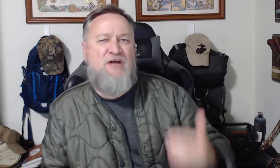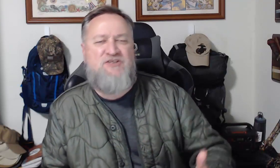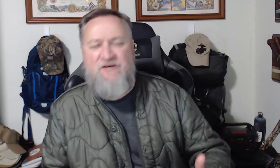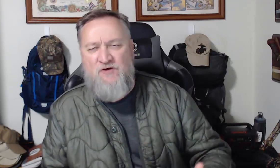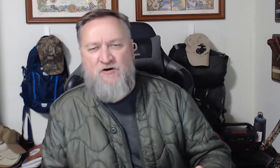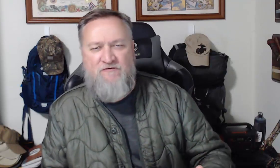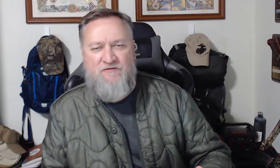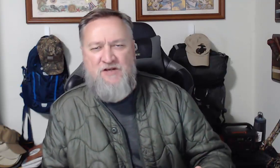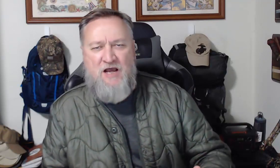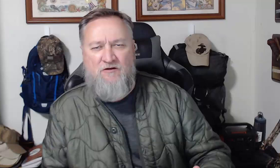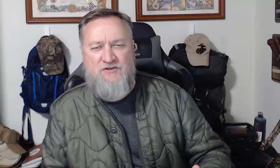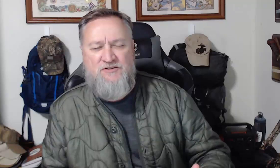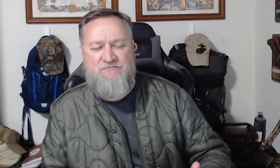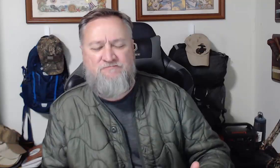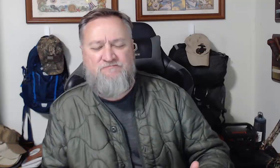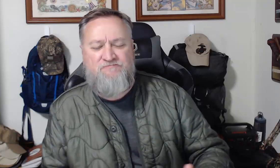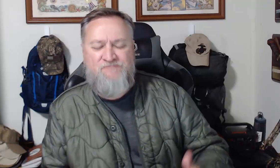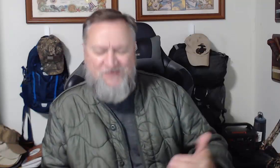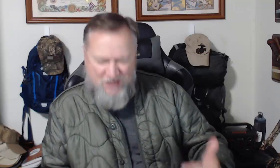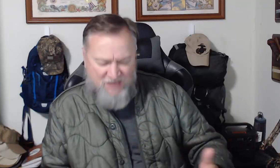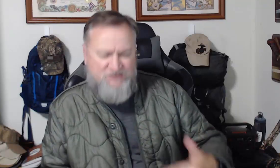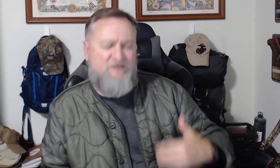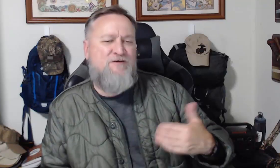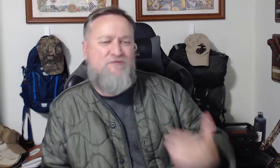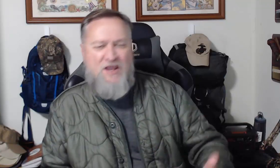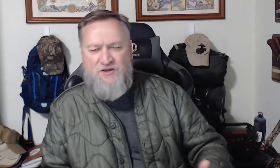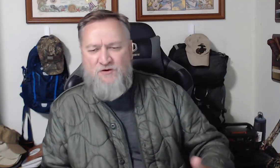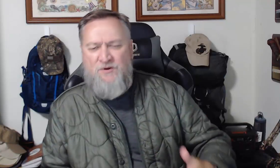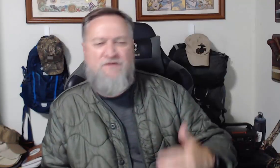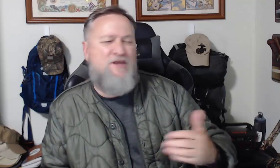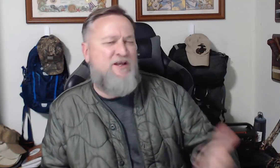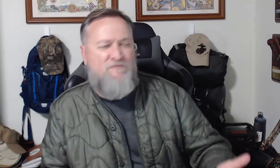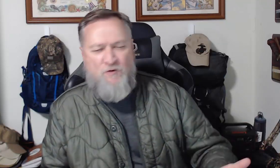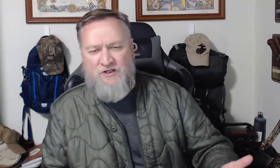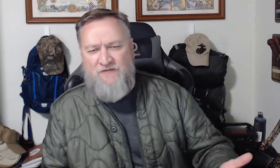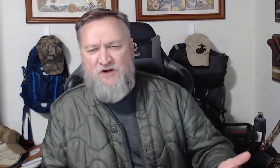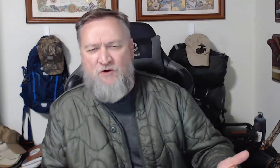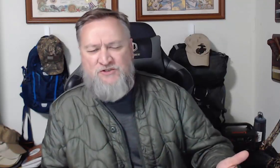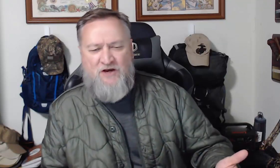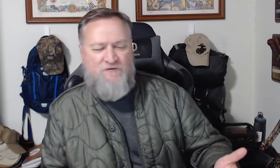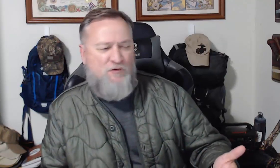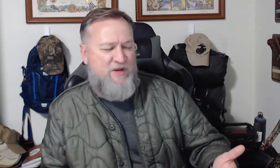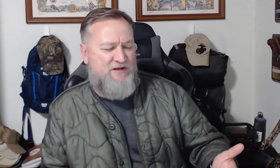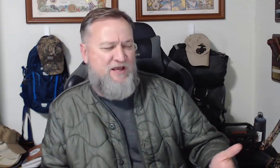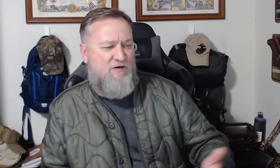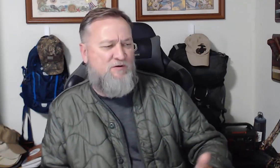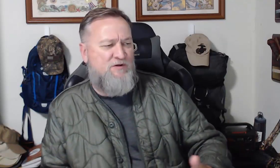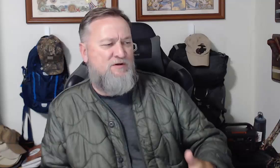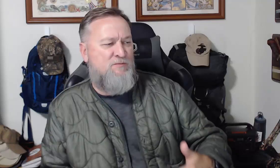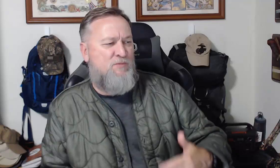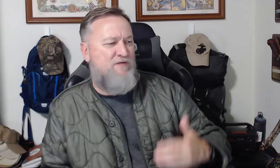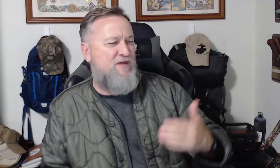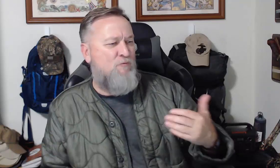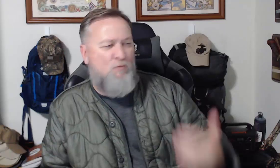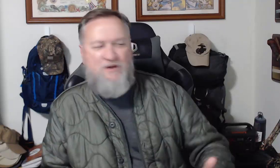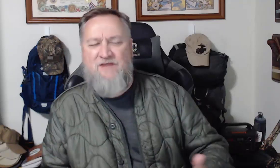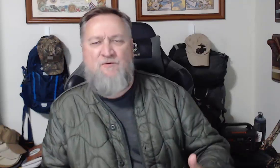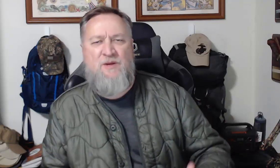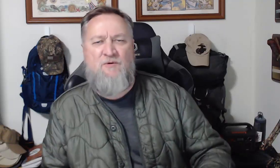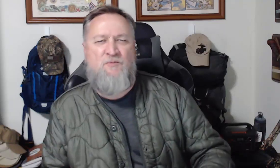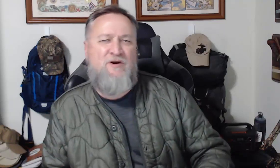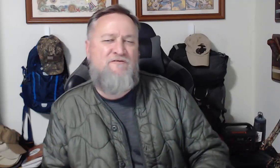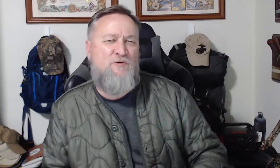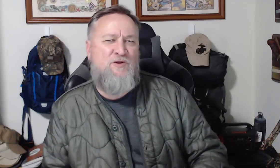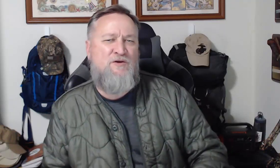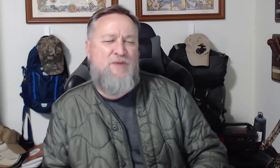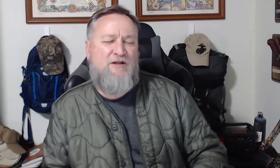about $750. Yes, thank you, they can afford to live in a hotel for a week now, but they wouldn't even be able